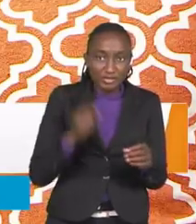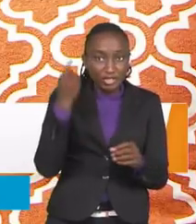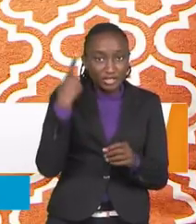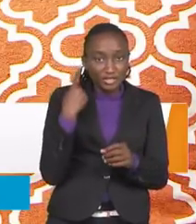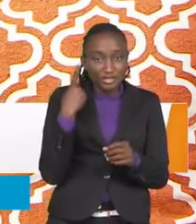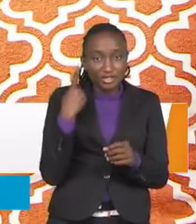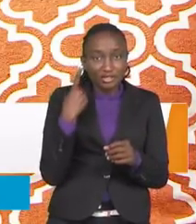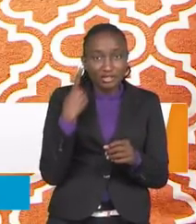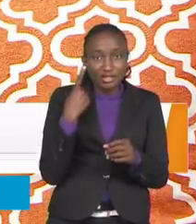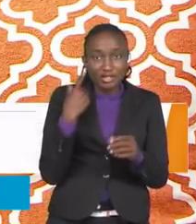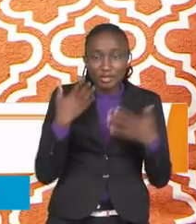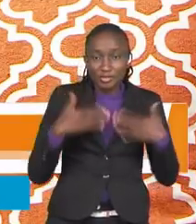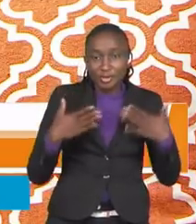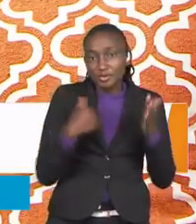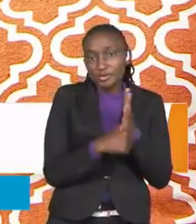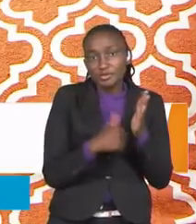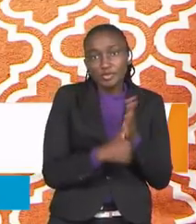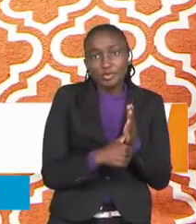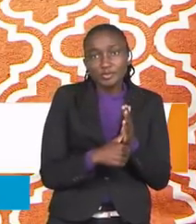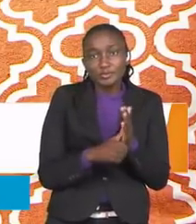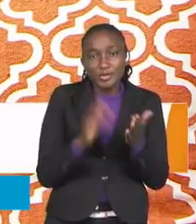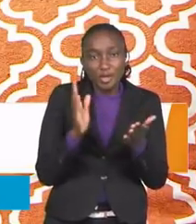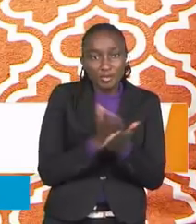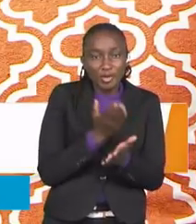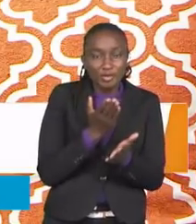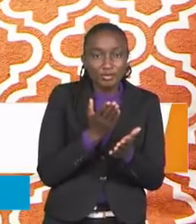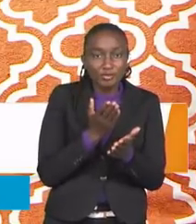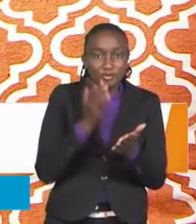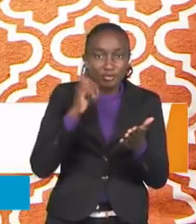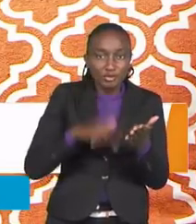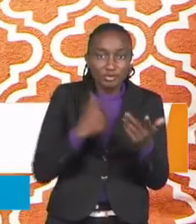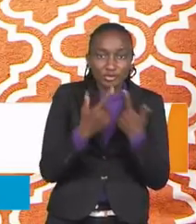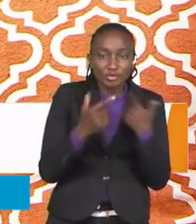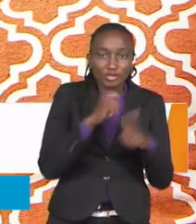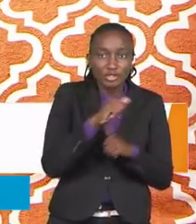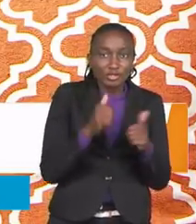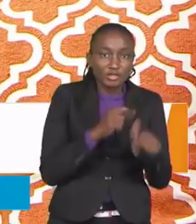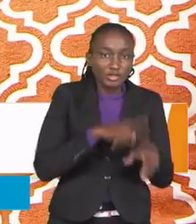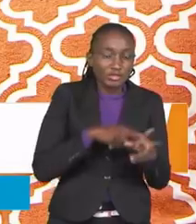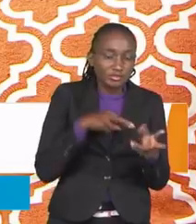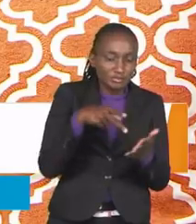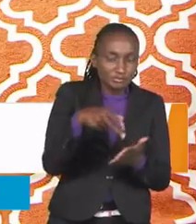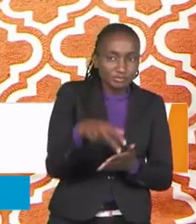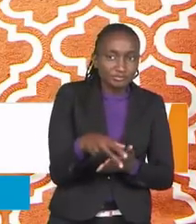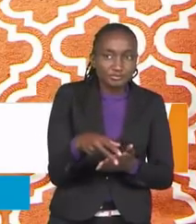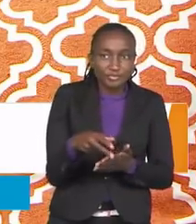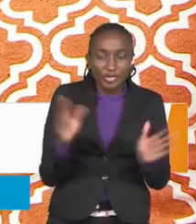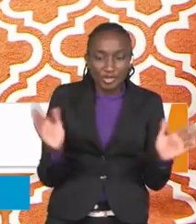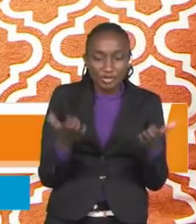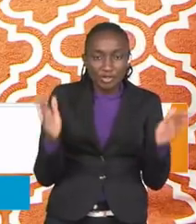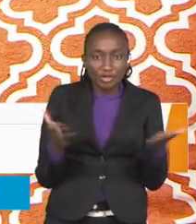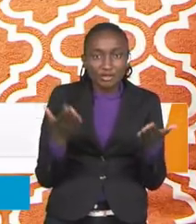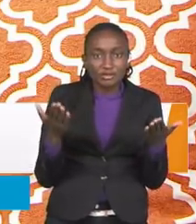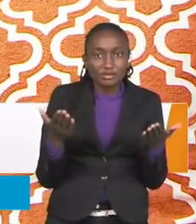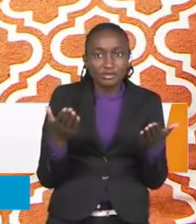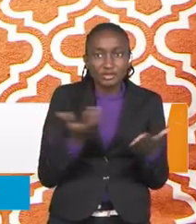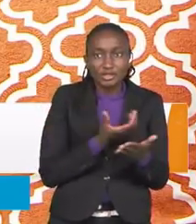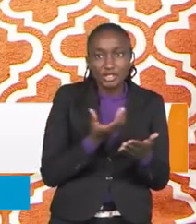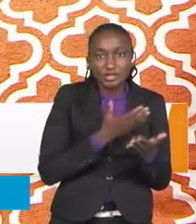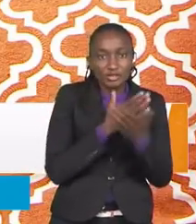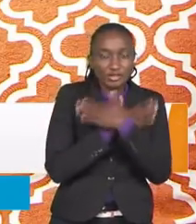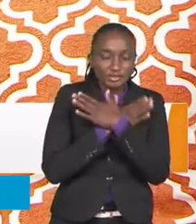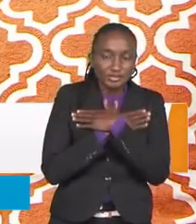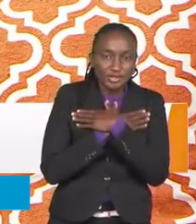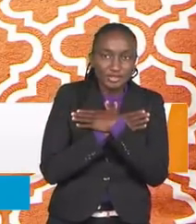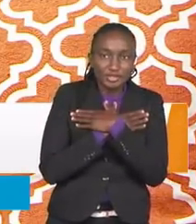plight really is. It's true that. It's true that. And so part of what we're talking about when we go for the walk, in fact, we've encouraged our colleagues,